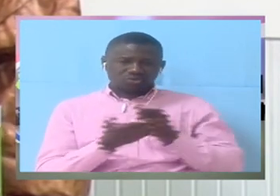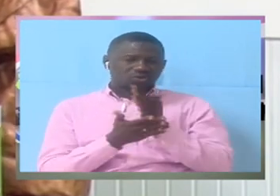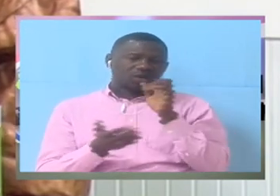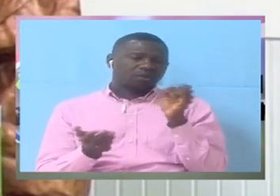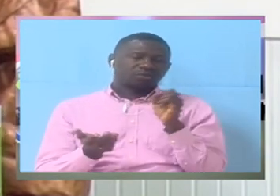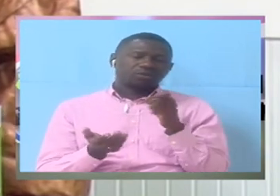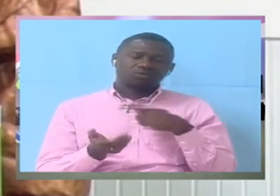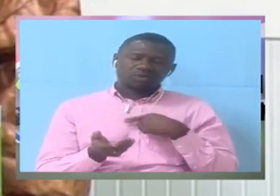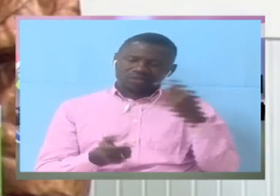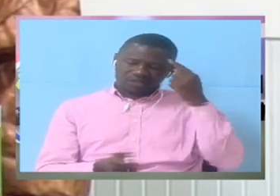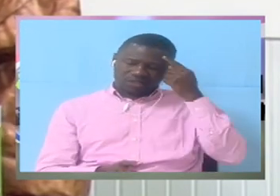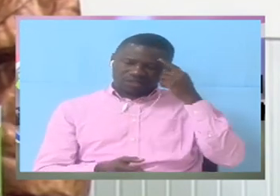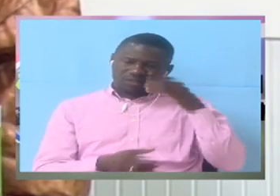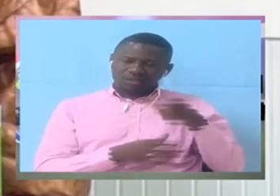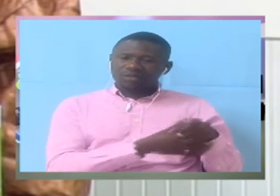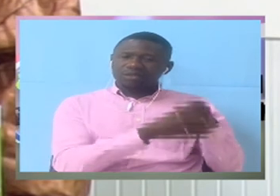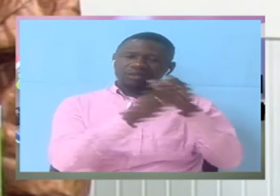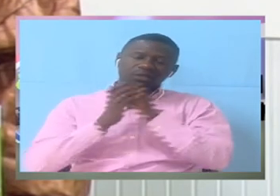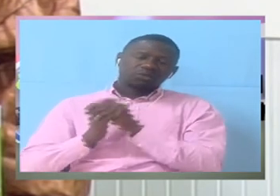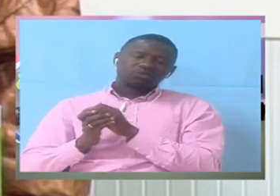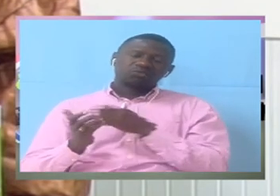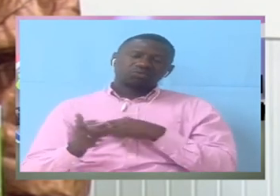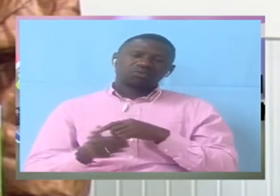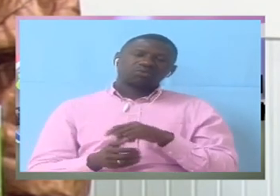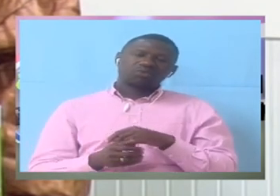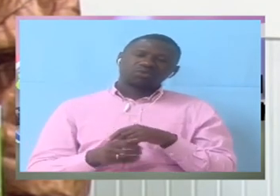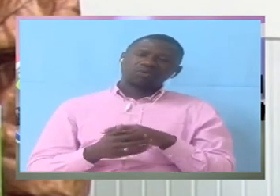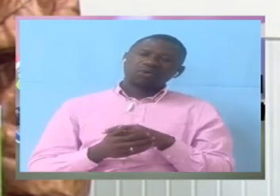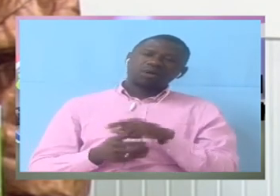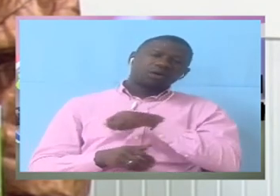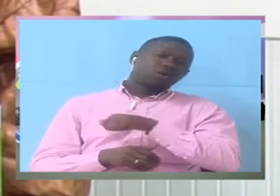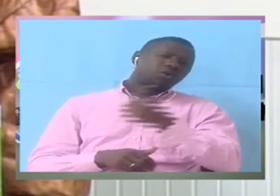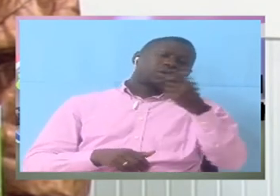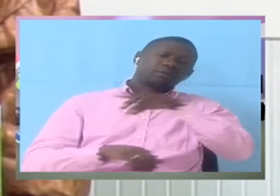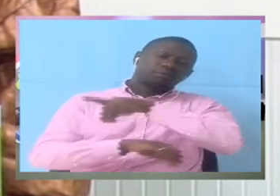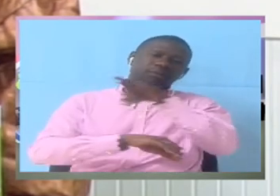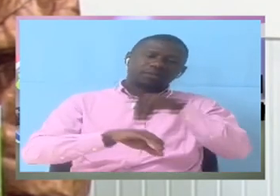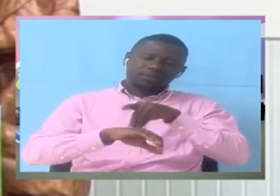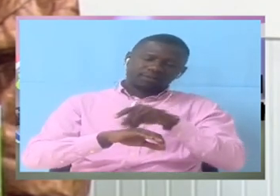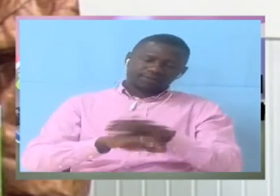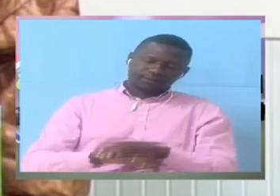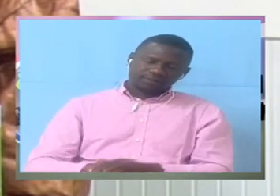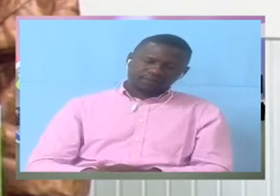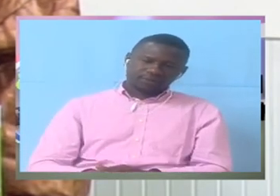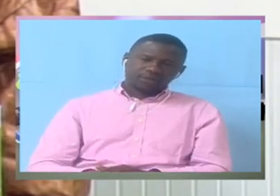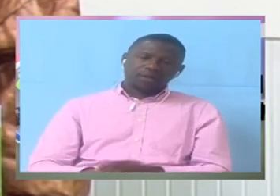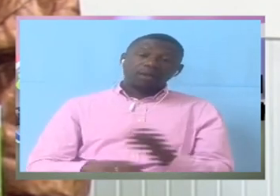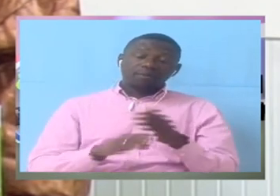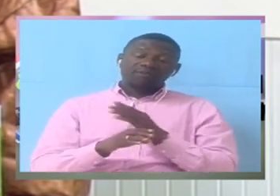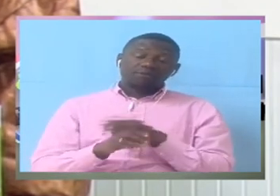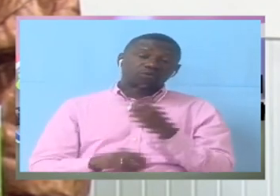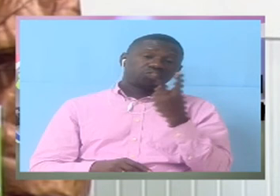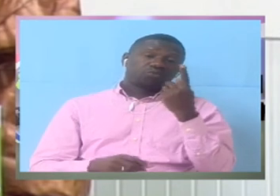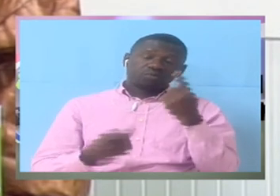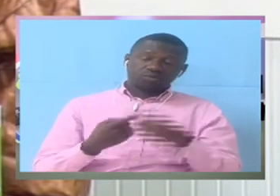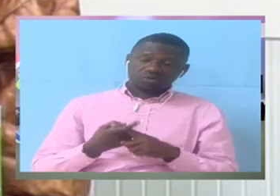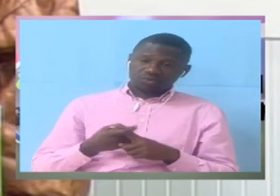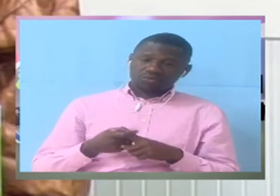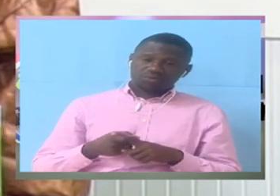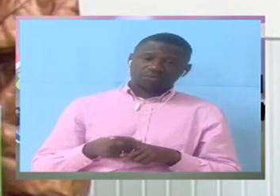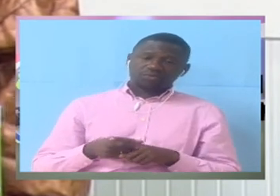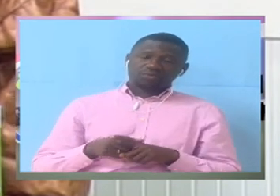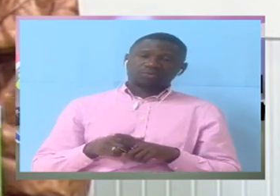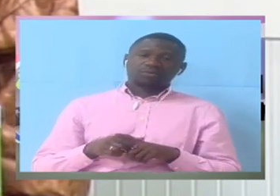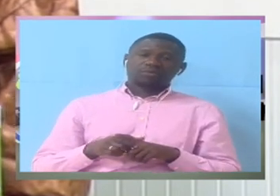why they decided to take us to grand bass. Unfortunately, janning iba fola karikiling fulanjamo. Unfortunately, before 2 months, ukoi